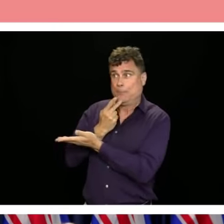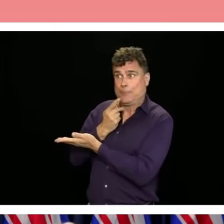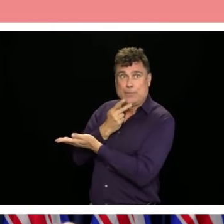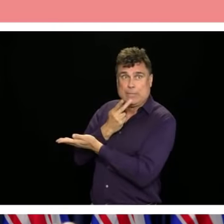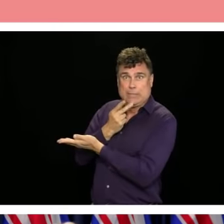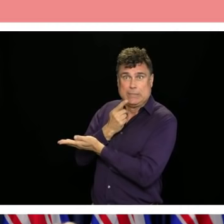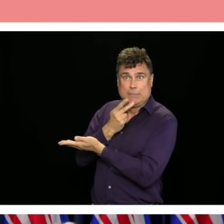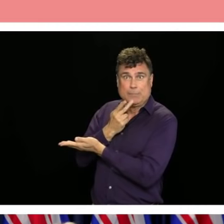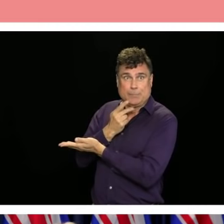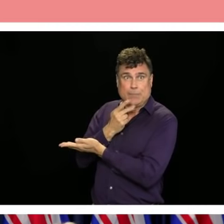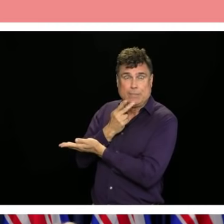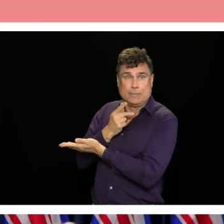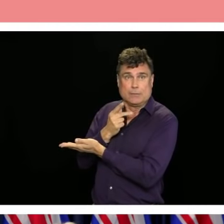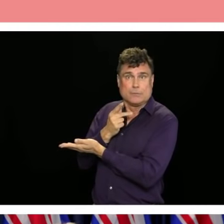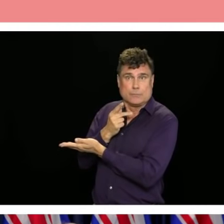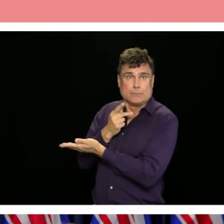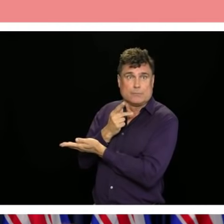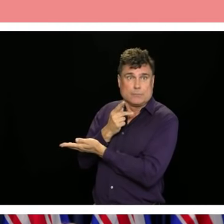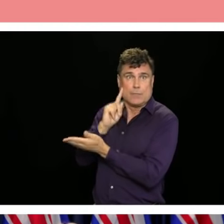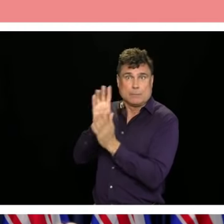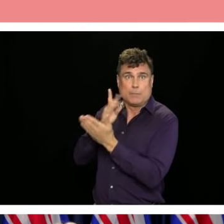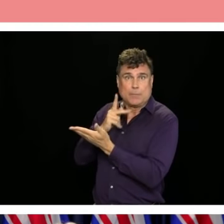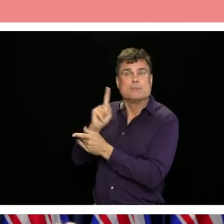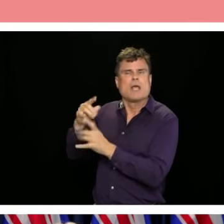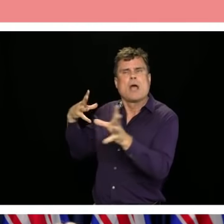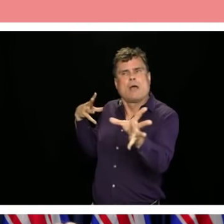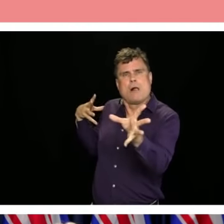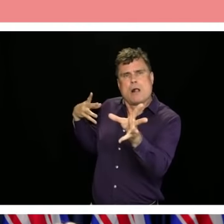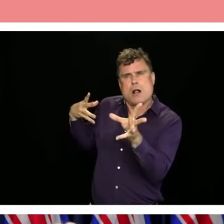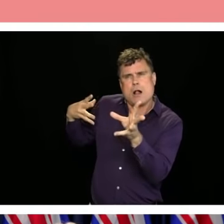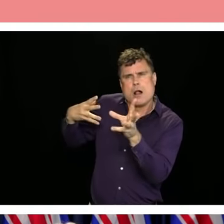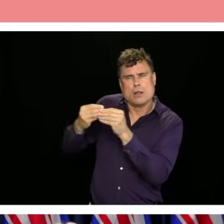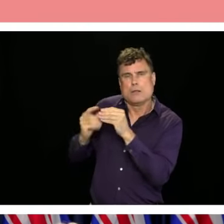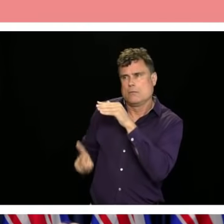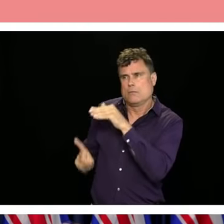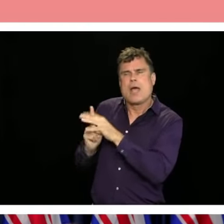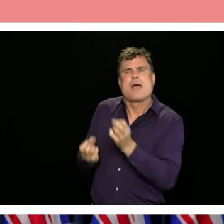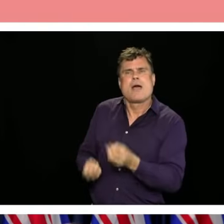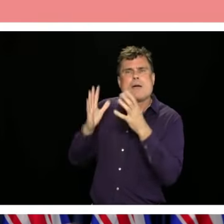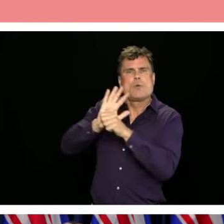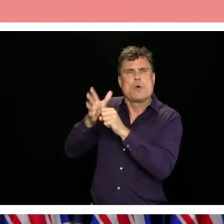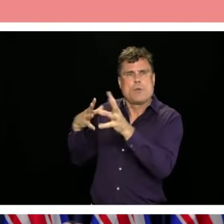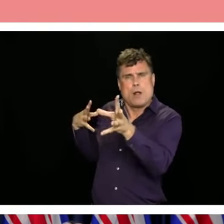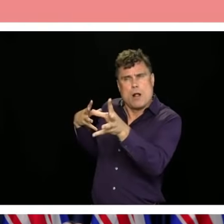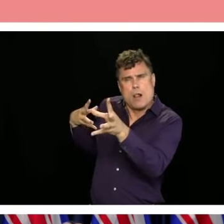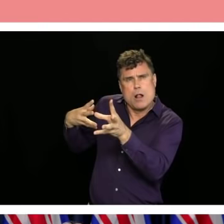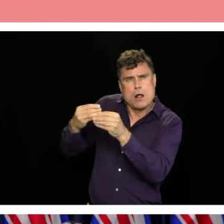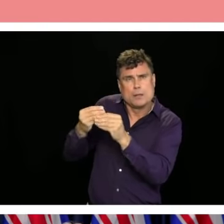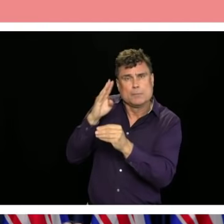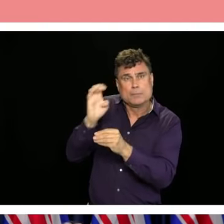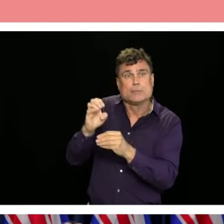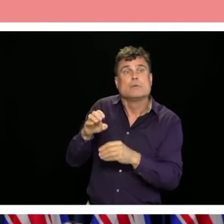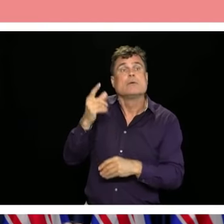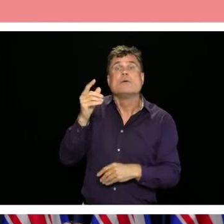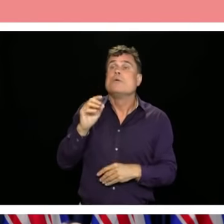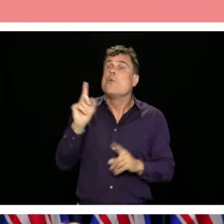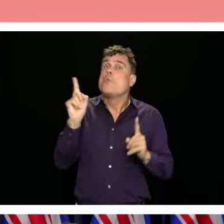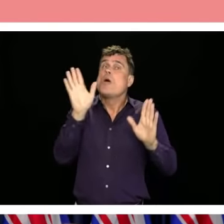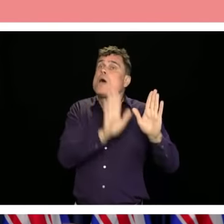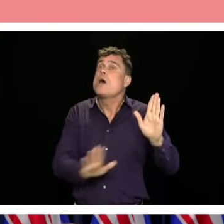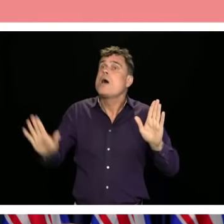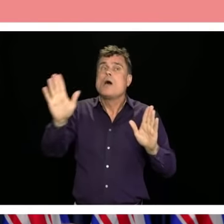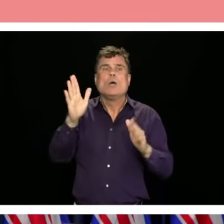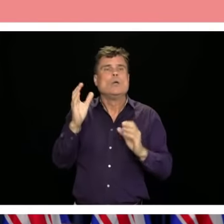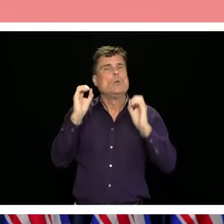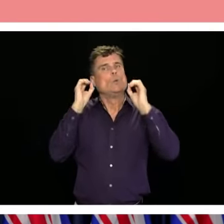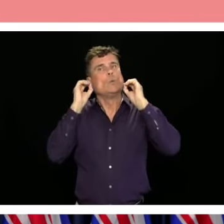picture, tells us that there have been no communities in British Columbia that have not been affected by COVID-19.